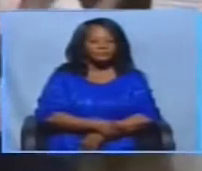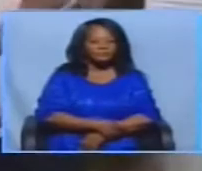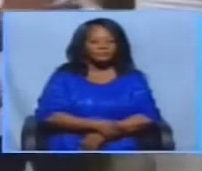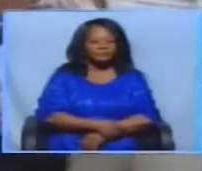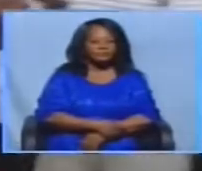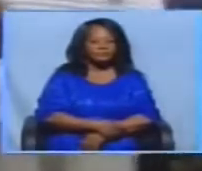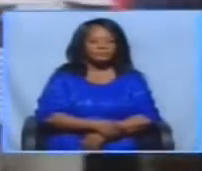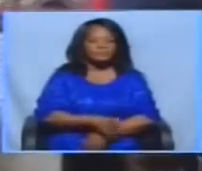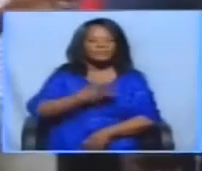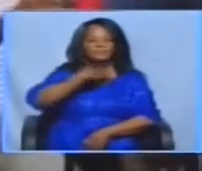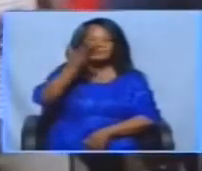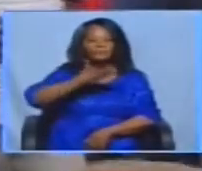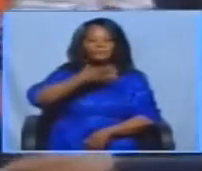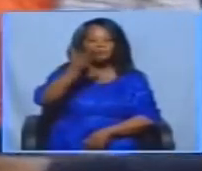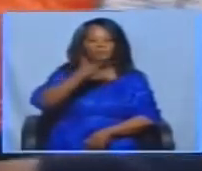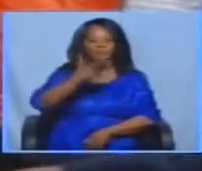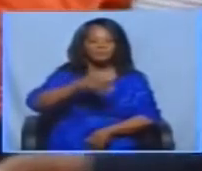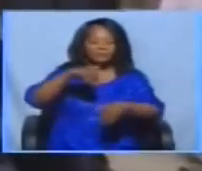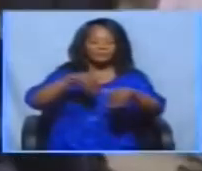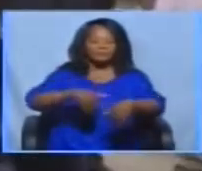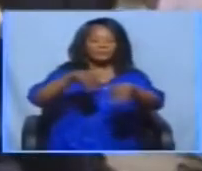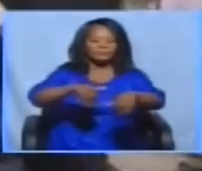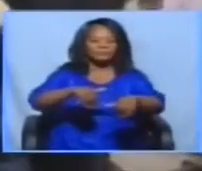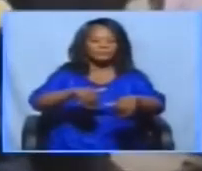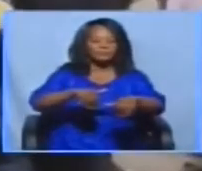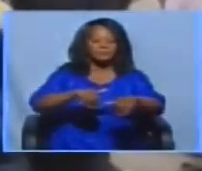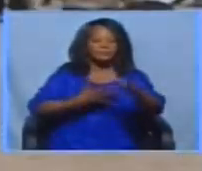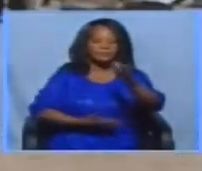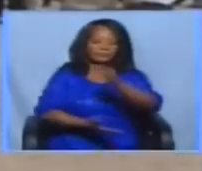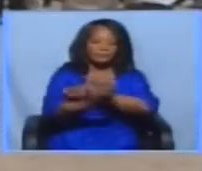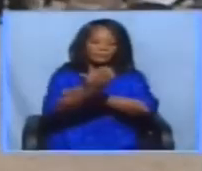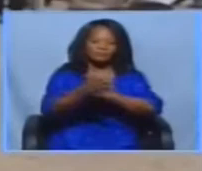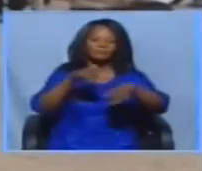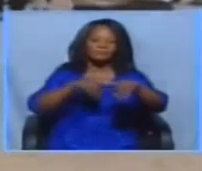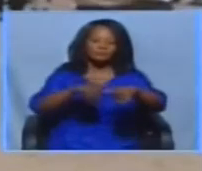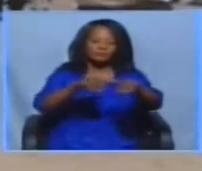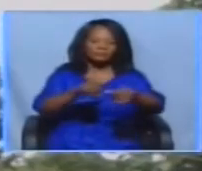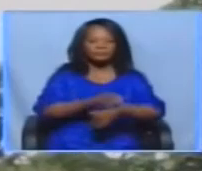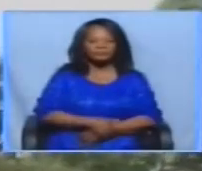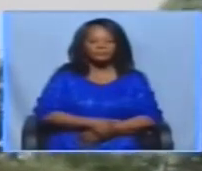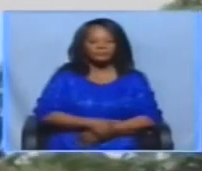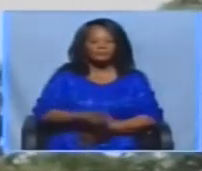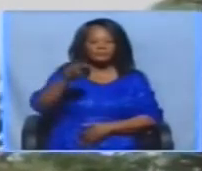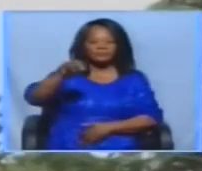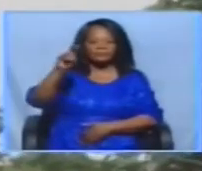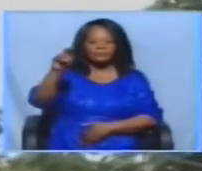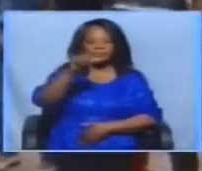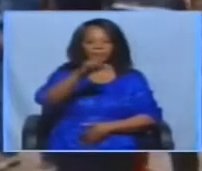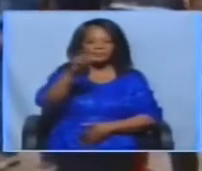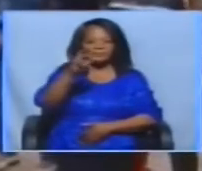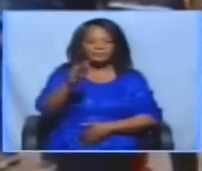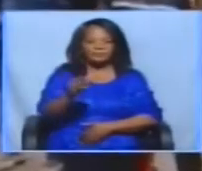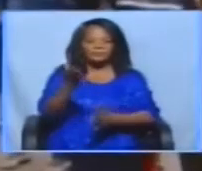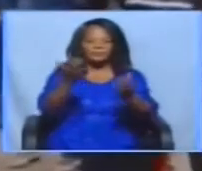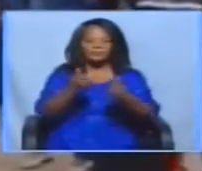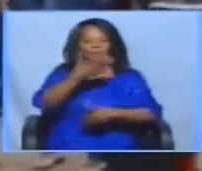They've been shouting and singing songs of protest since morning. These are workers of CNMC Luansha Copper Mines who are demanding better